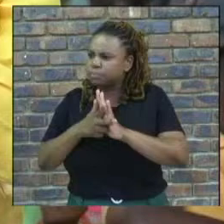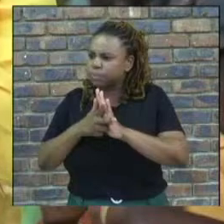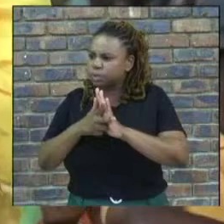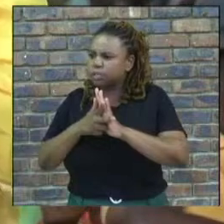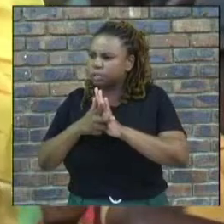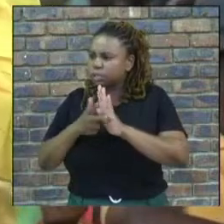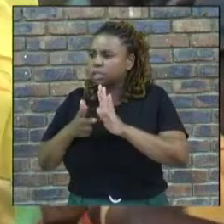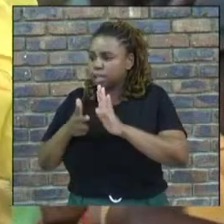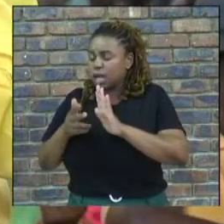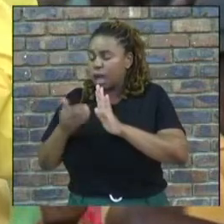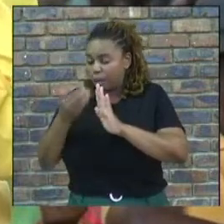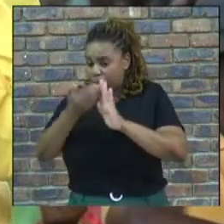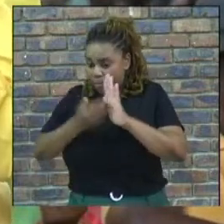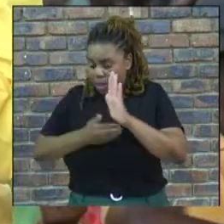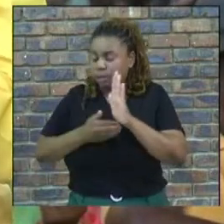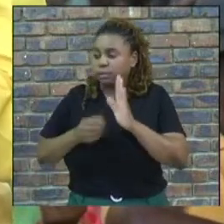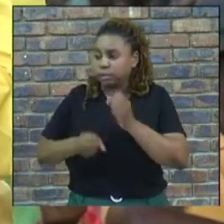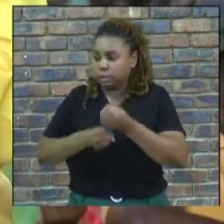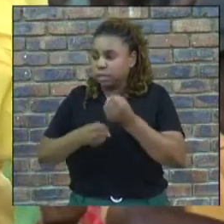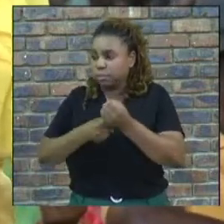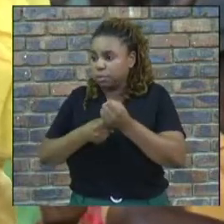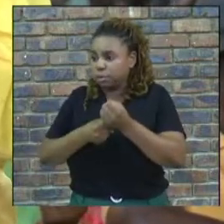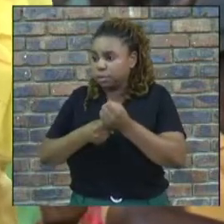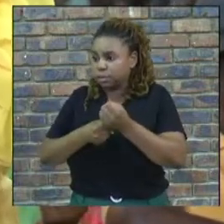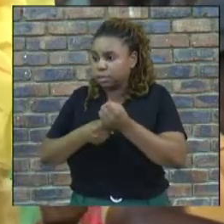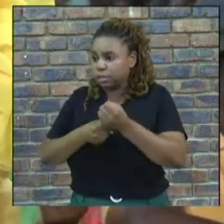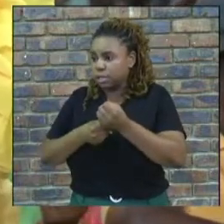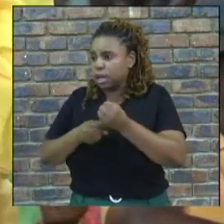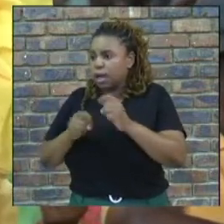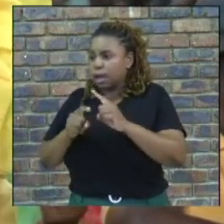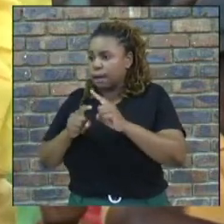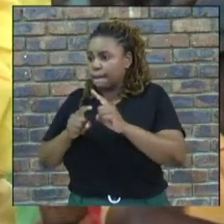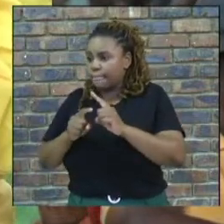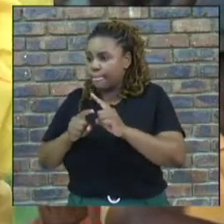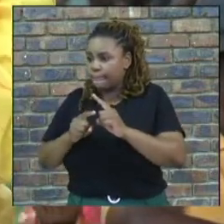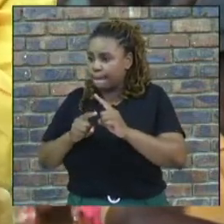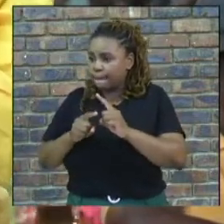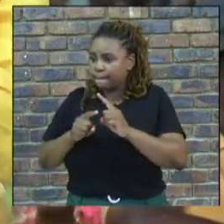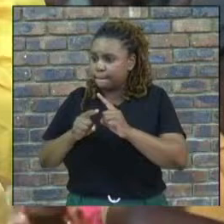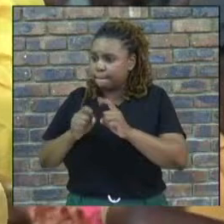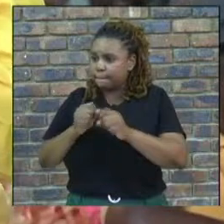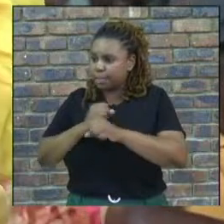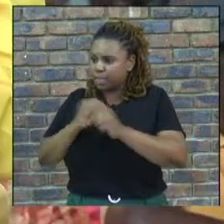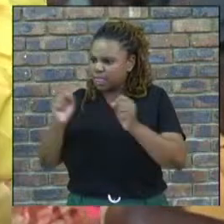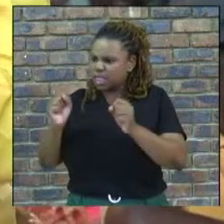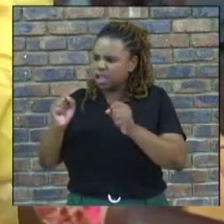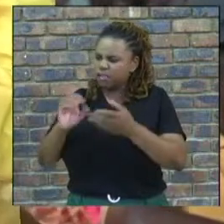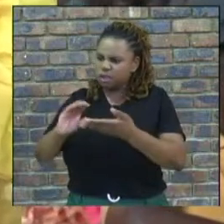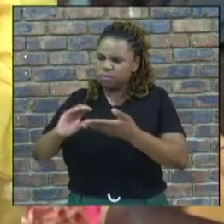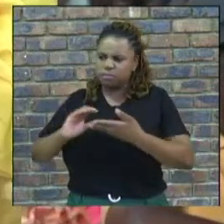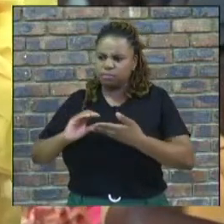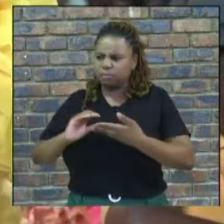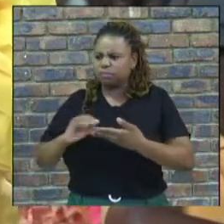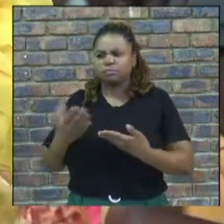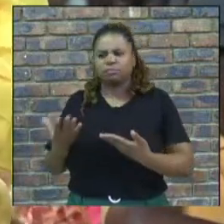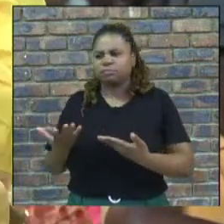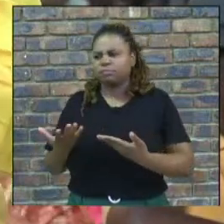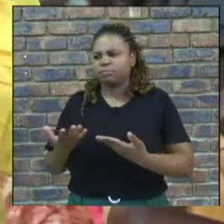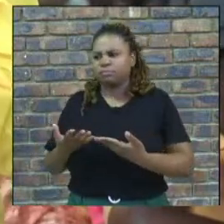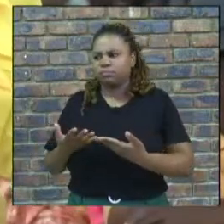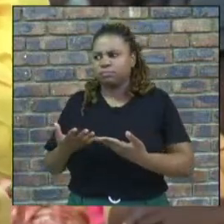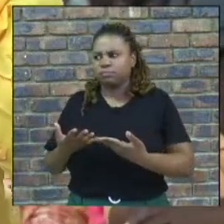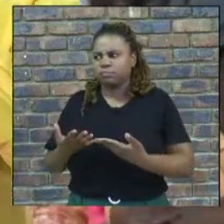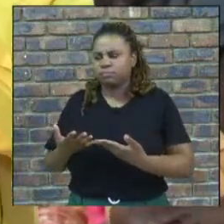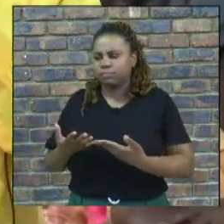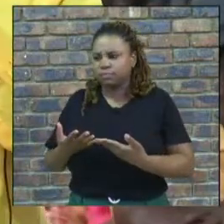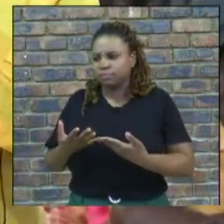iza ne-channel ngaphambi ukuthi ni ngiyibhekisise. Kuthi ungovernment lo uza kumina. Lokho akulethayo fanele